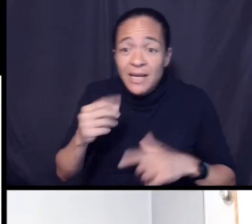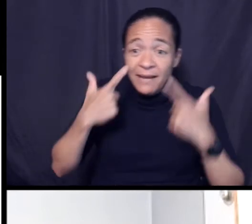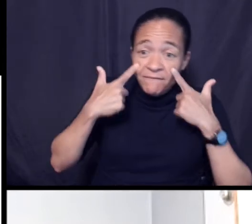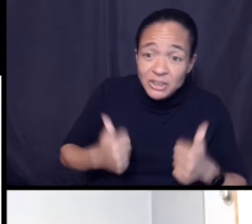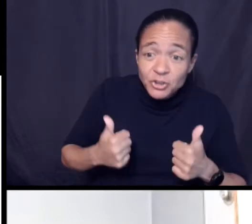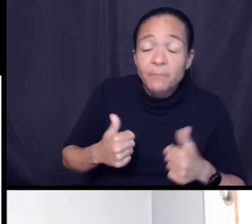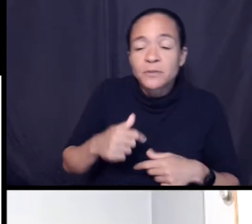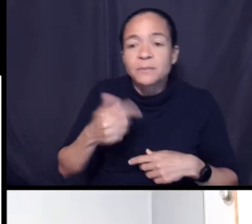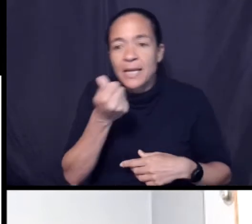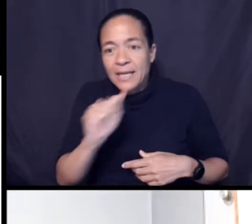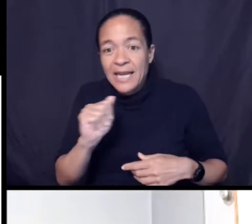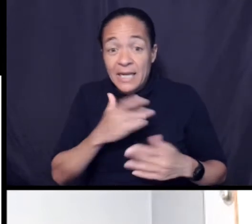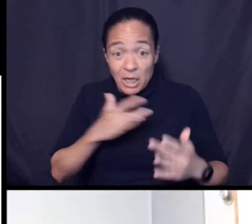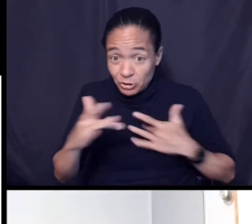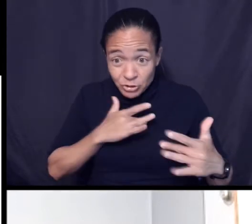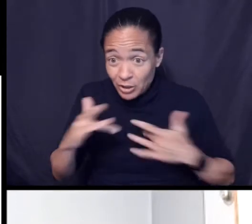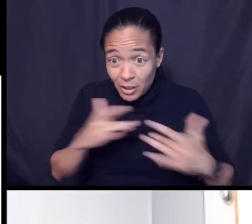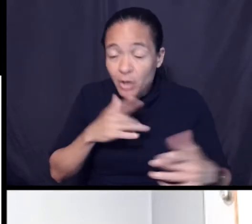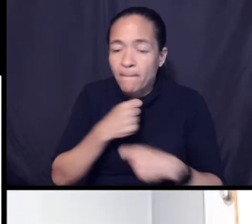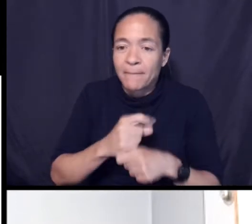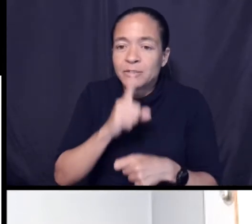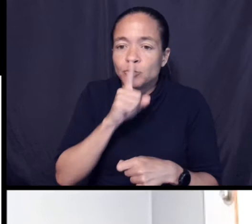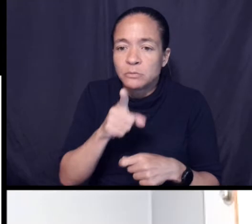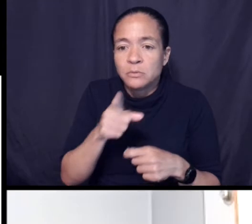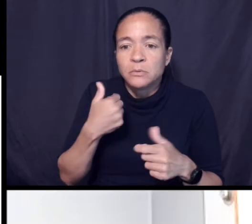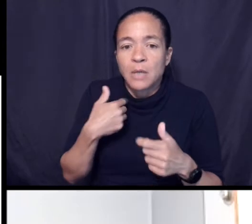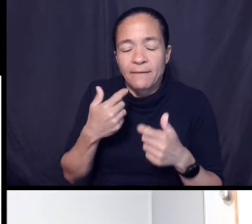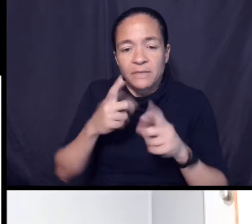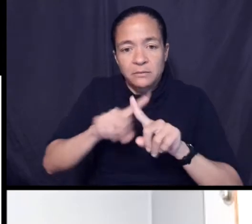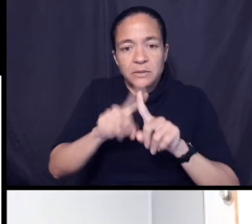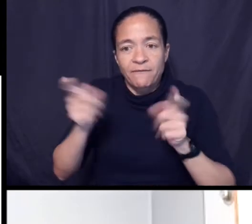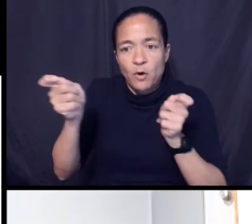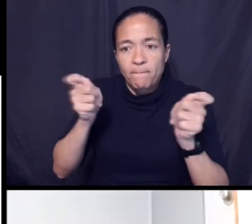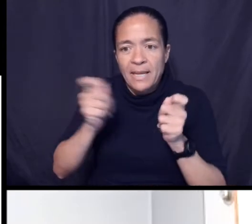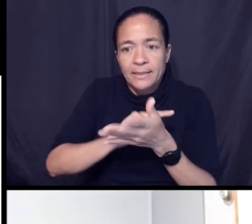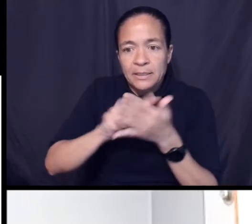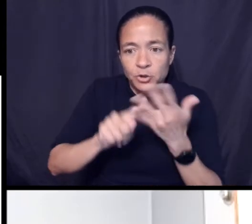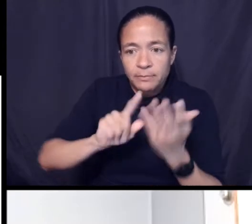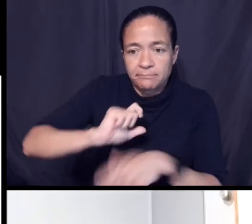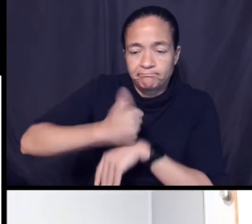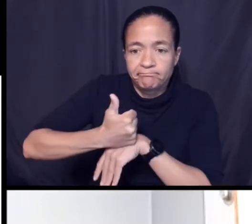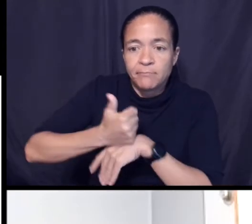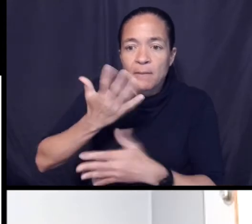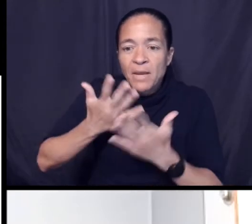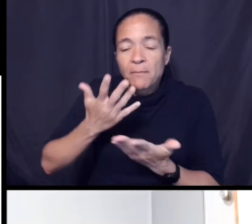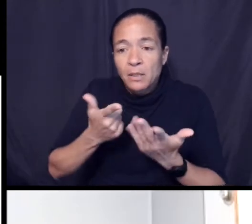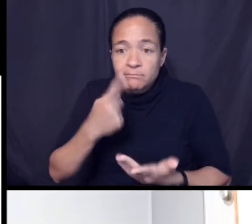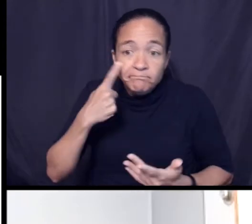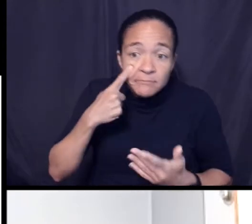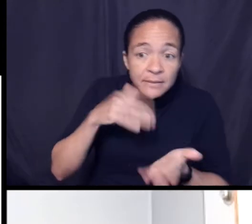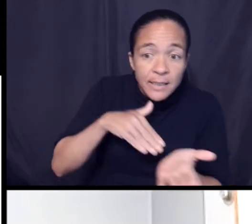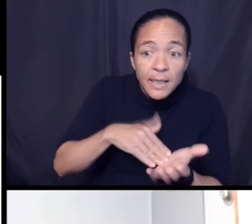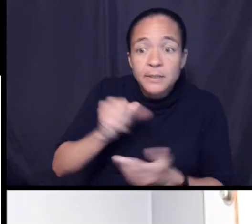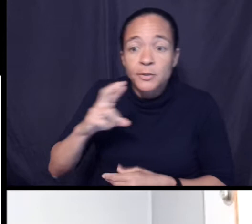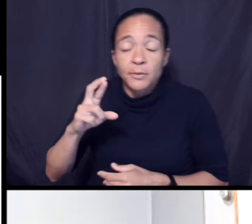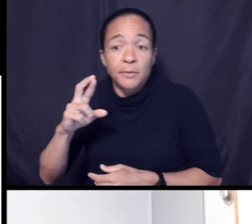impairment, and if there are any concerns, making sure that appropriate management measures are in place, whether it's seeing an ophthalmologist or